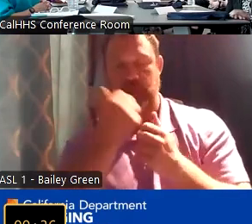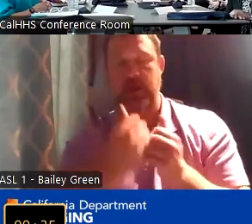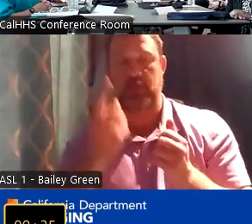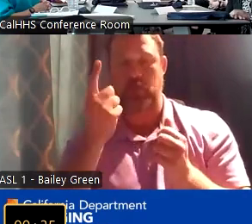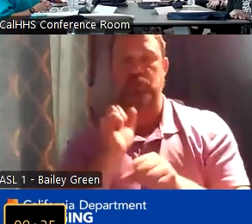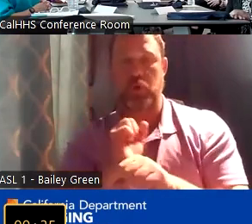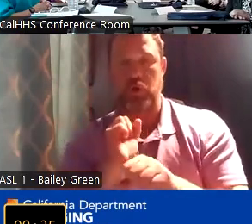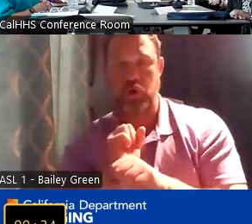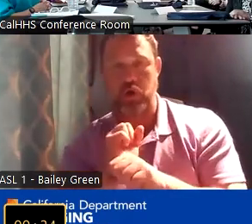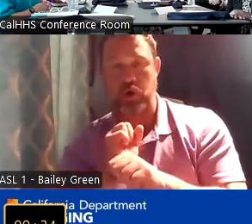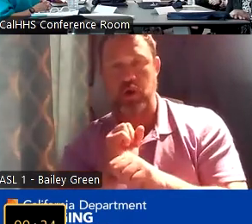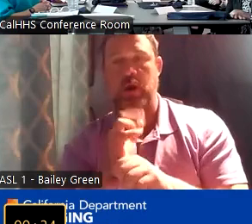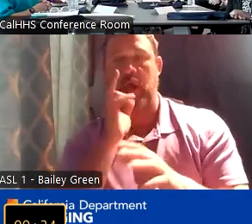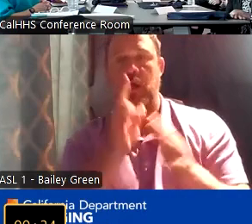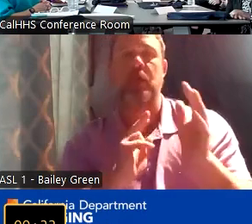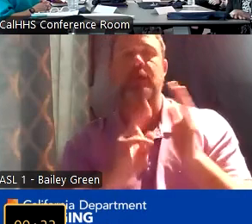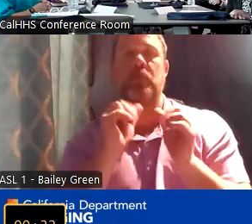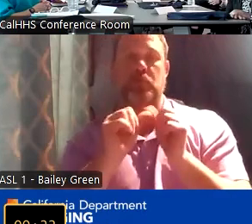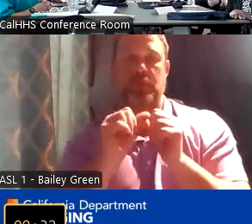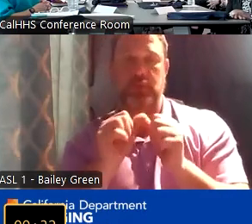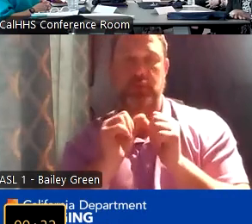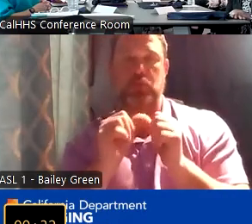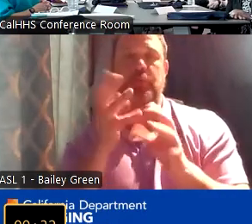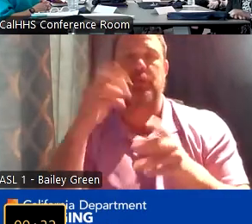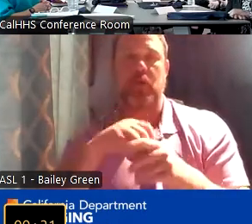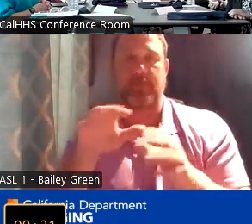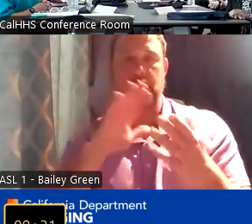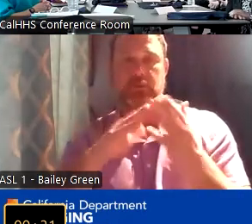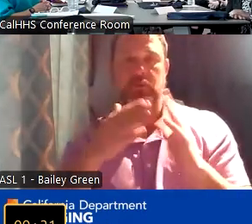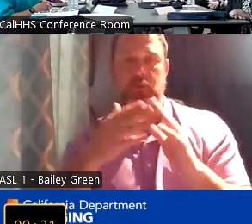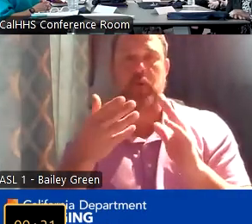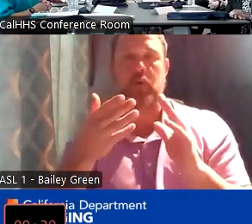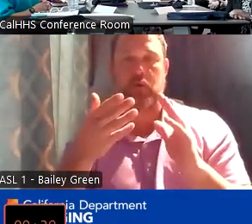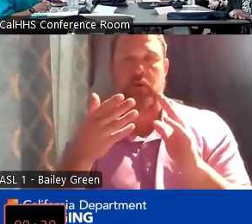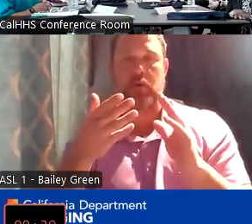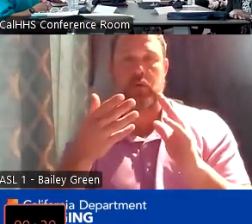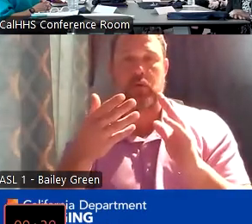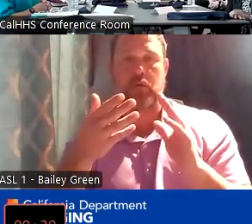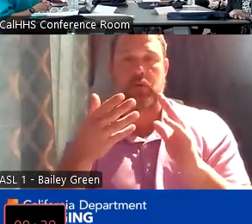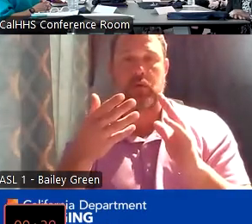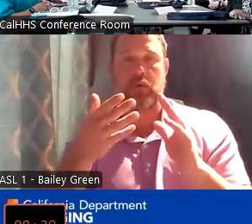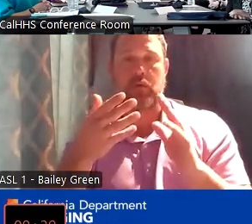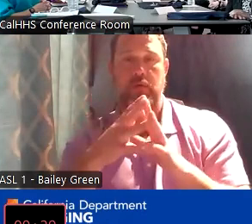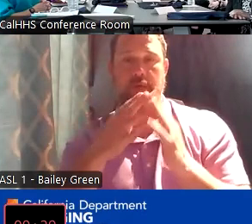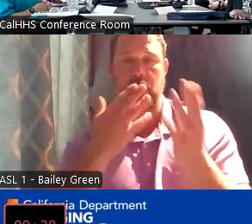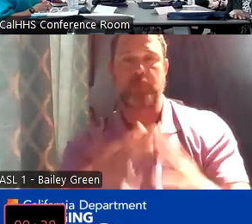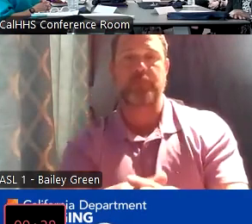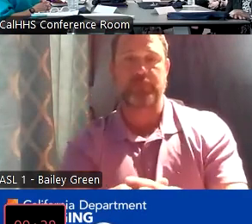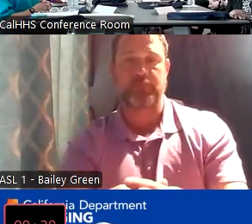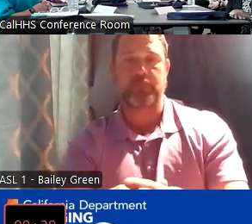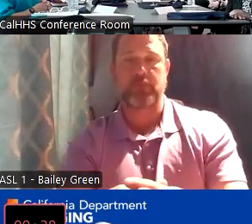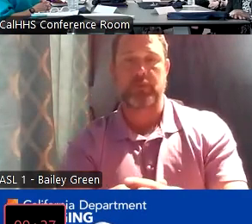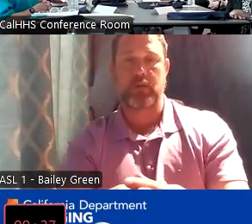and I look forward to continuing being part of this this endeavor. Thank you. Thank